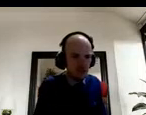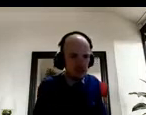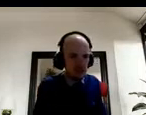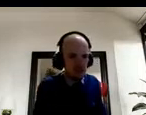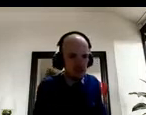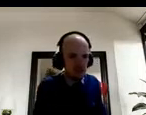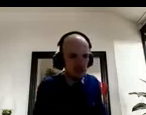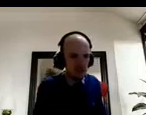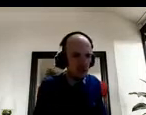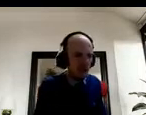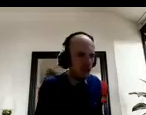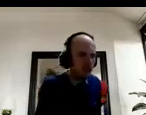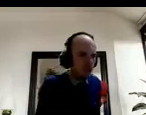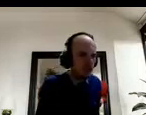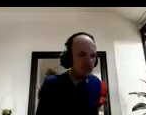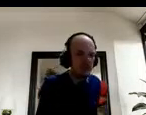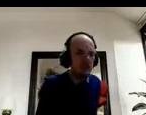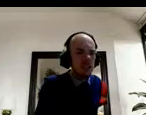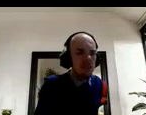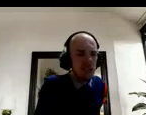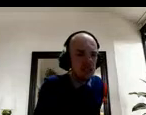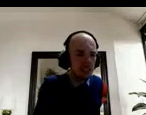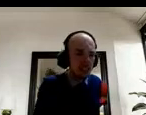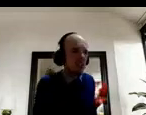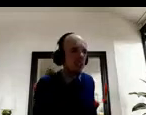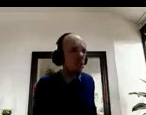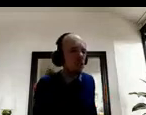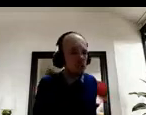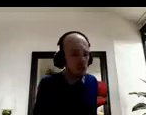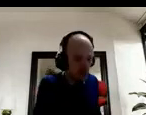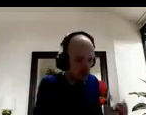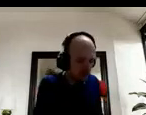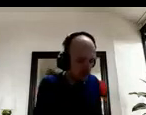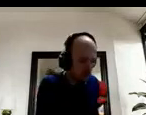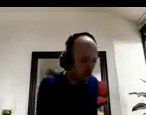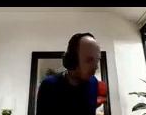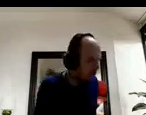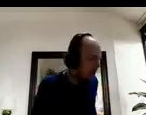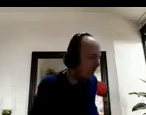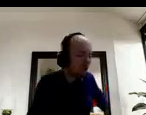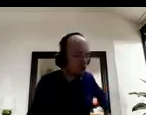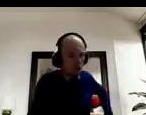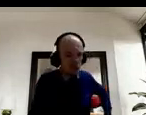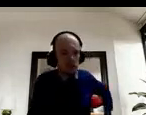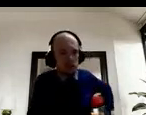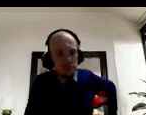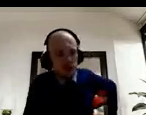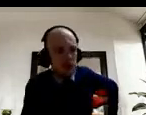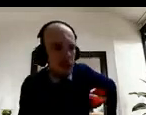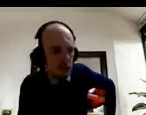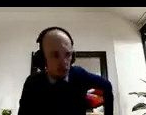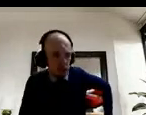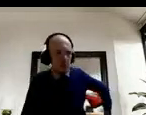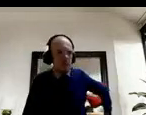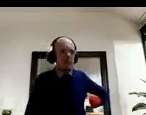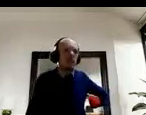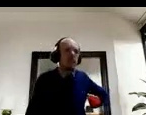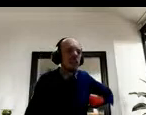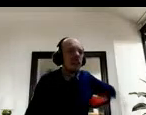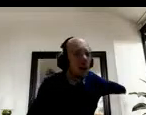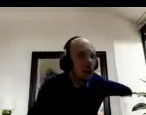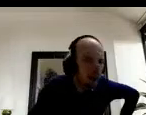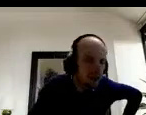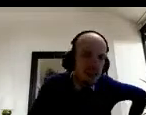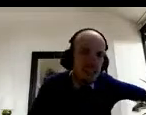Okay, so next up, children, I want you to think about, again, this is something I want to do maybe with someone in your household, so it might be a parent, might be a